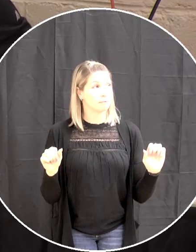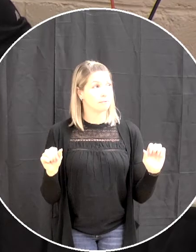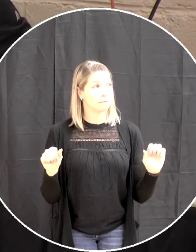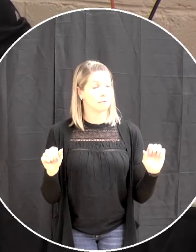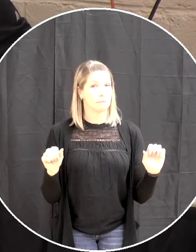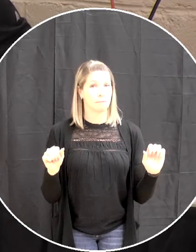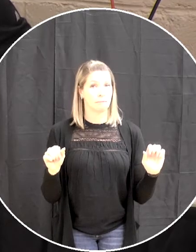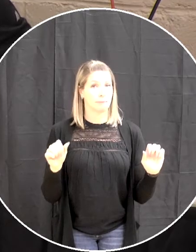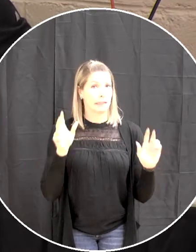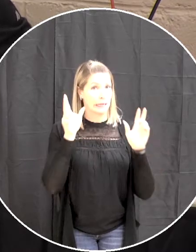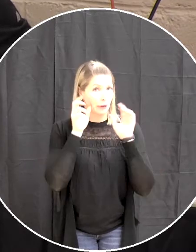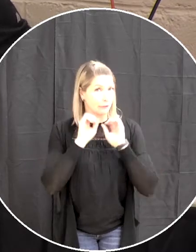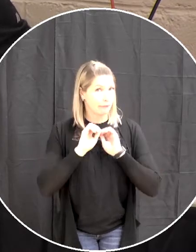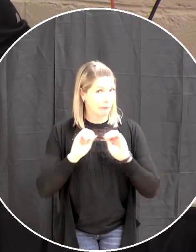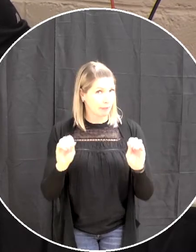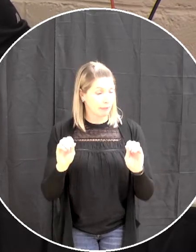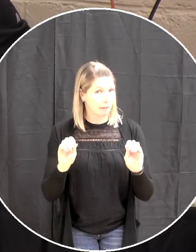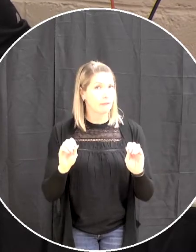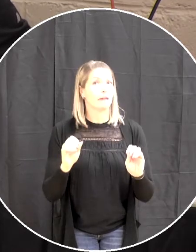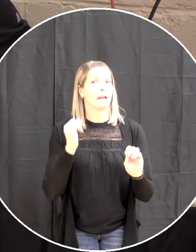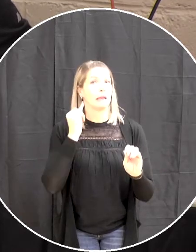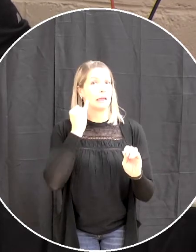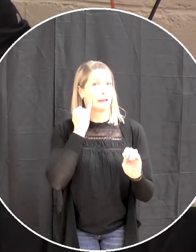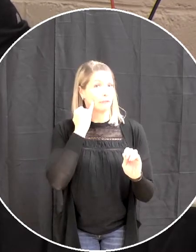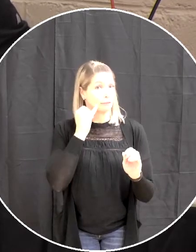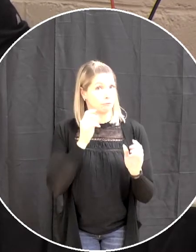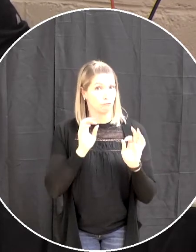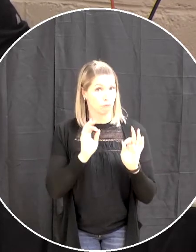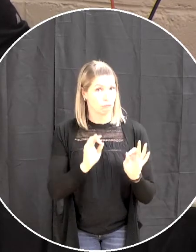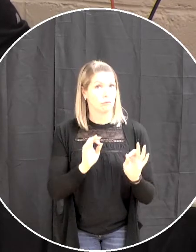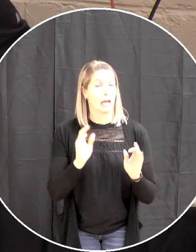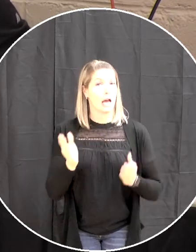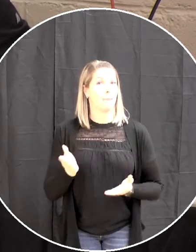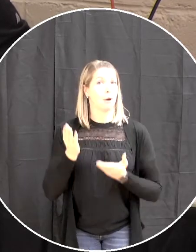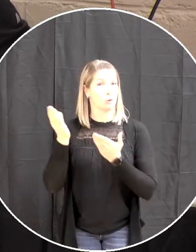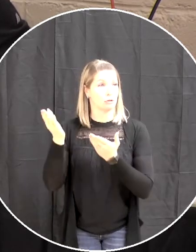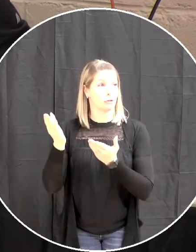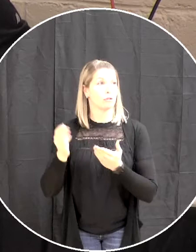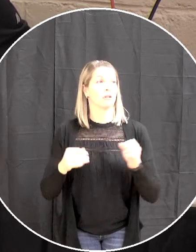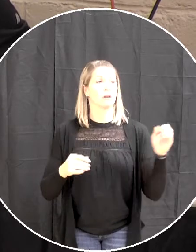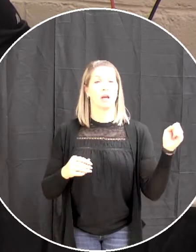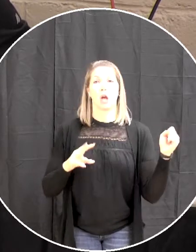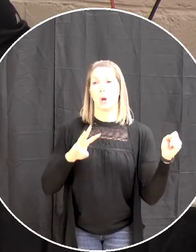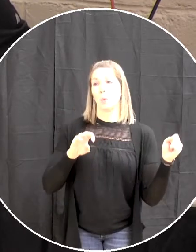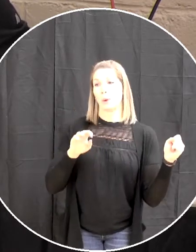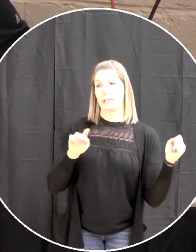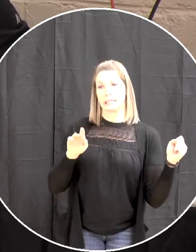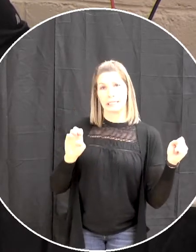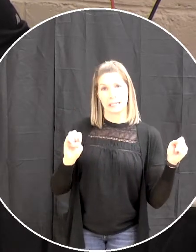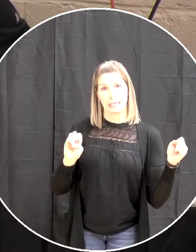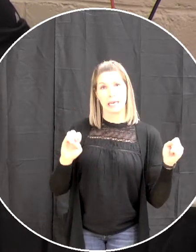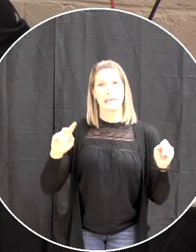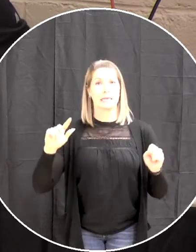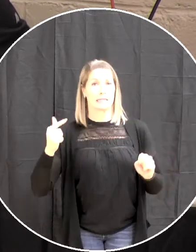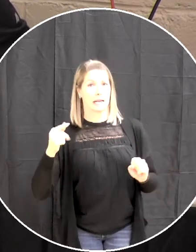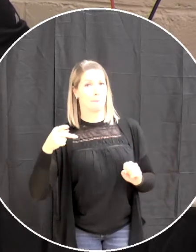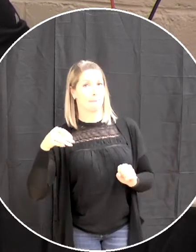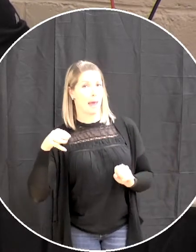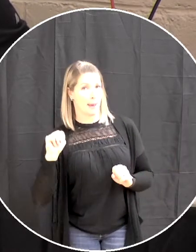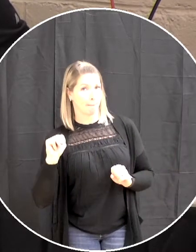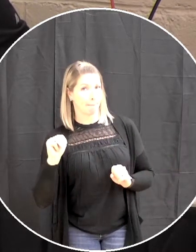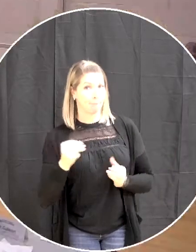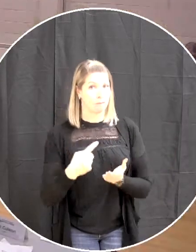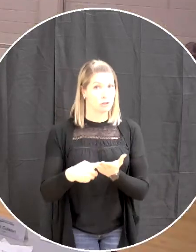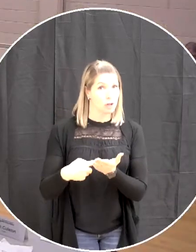If not, can I get a motion to adopt the minutes as presented? Moved by Wince, seconded by Pam. Any